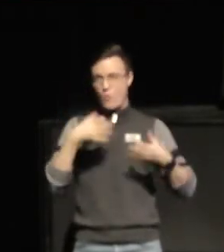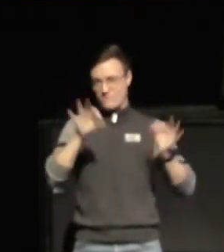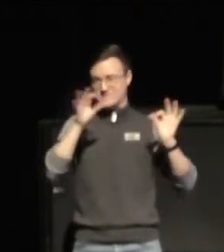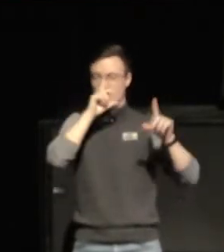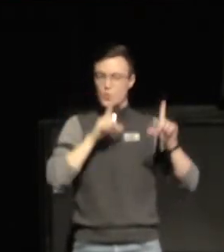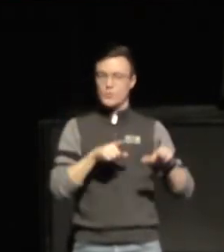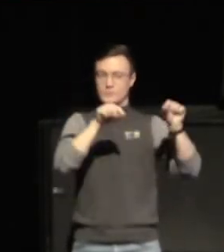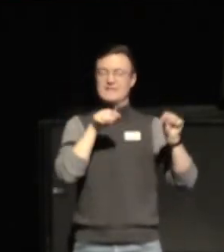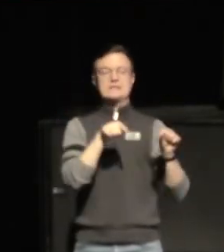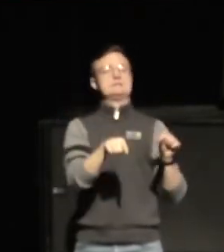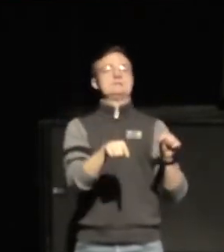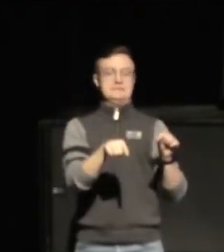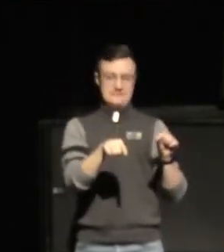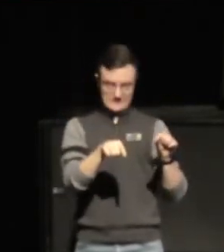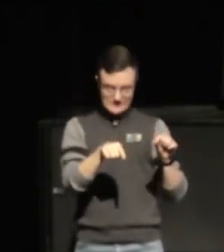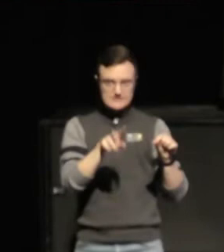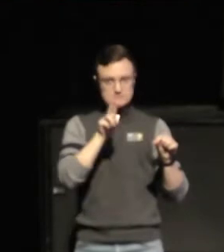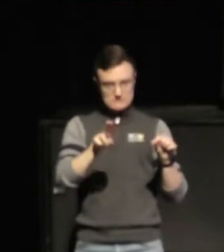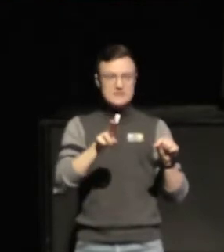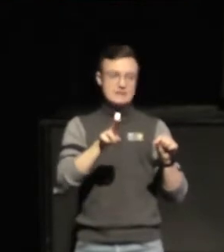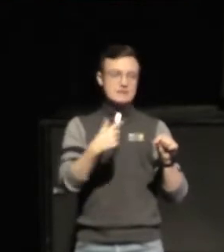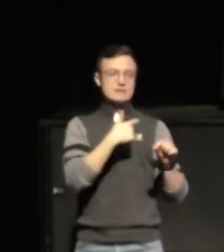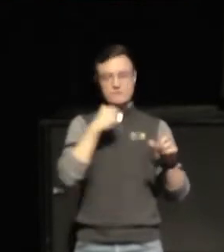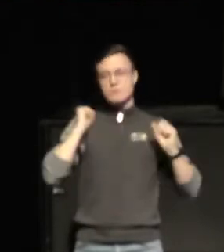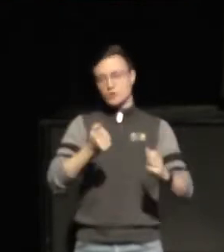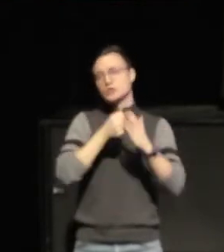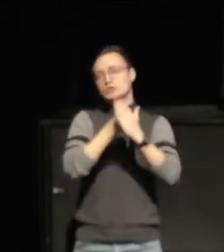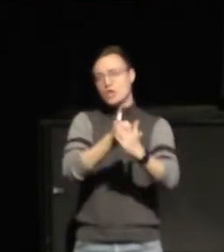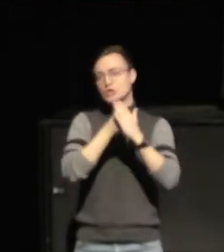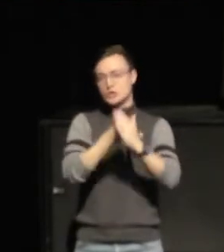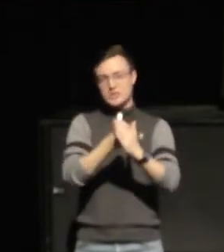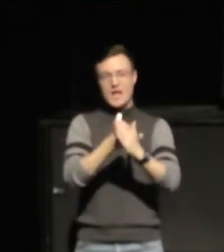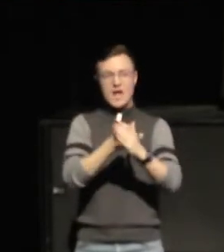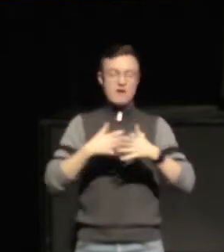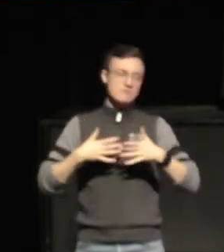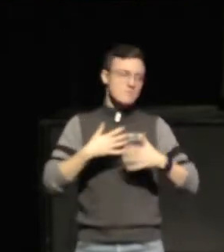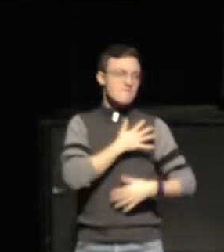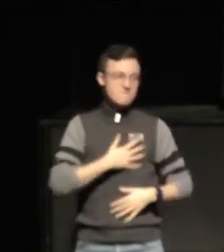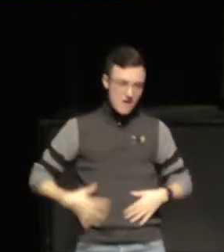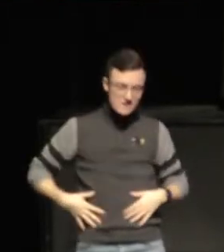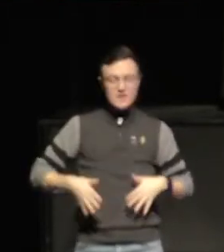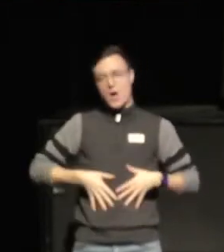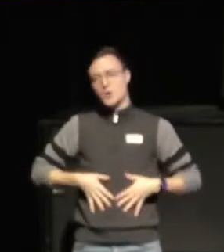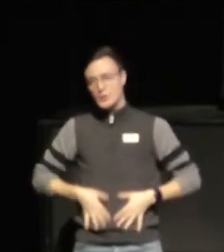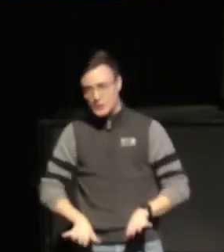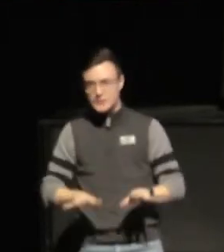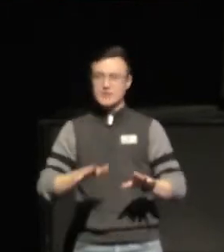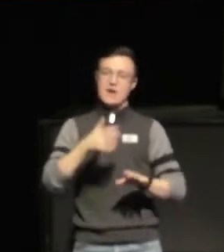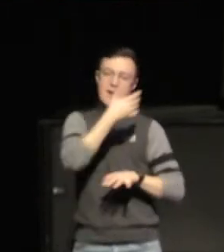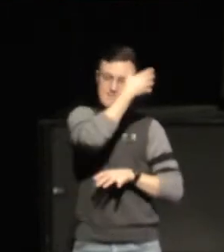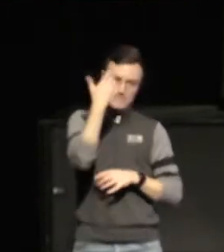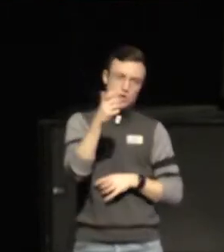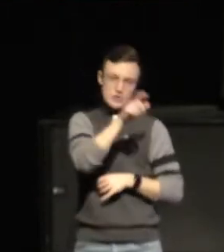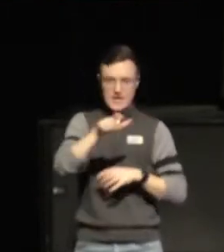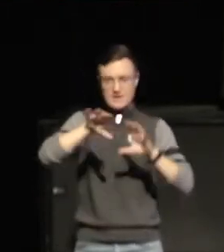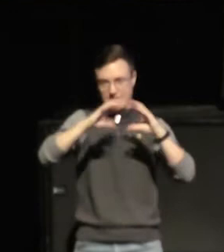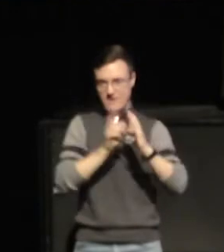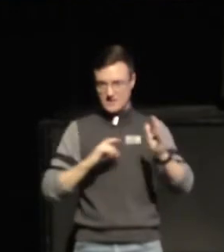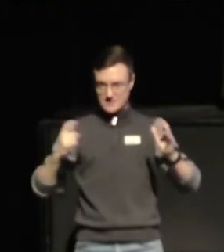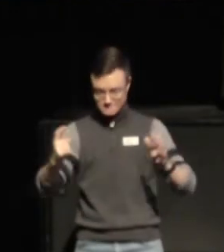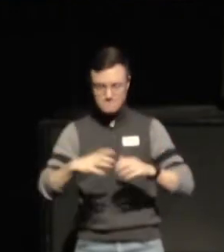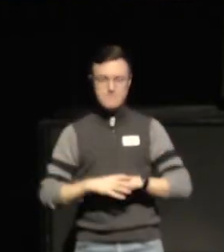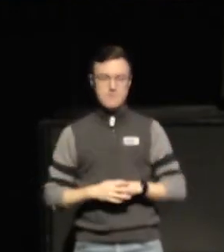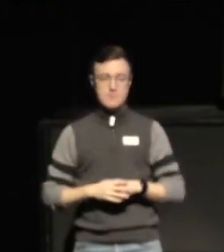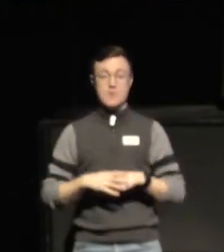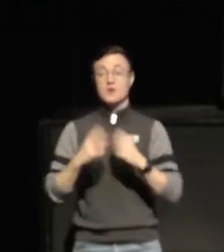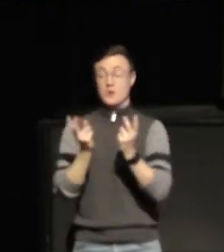be support to support peasant agriculture and the identity of peasants. So, as I mentioned, the declaration was the fruit